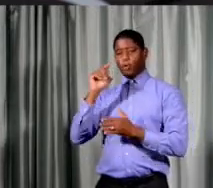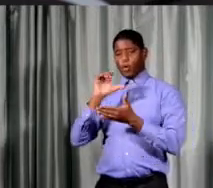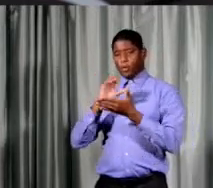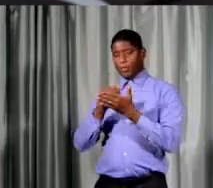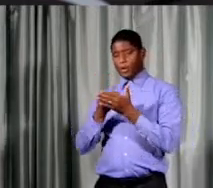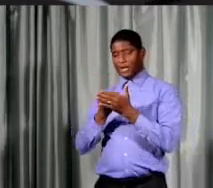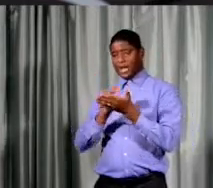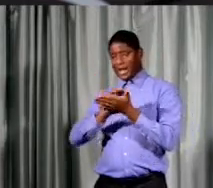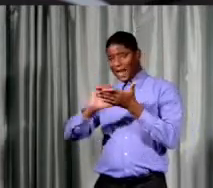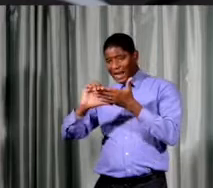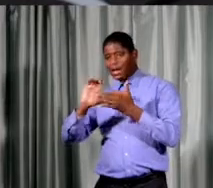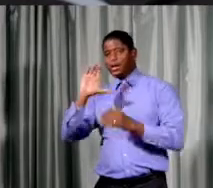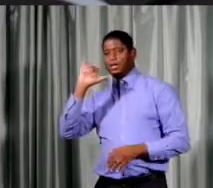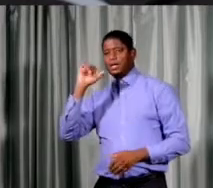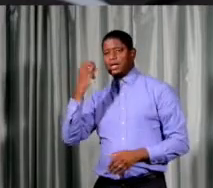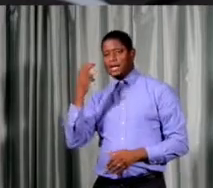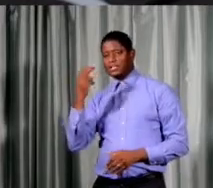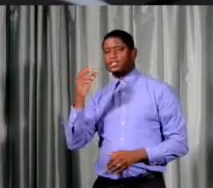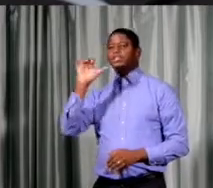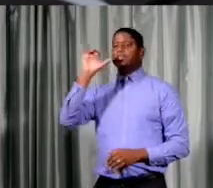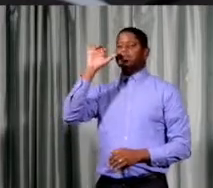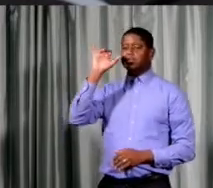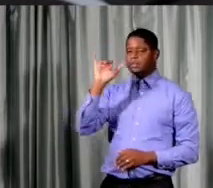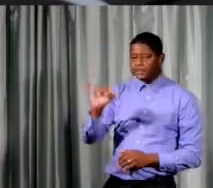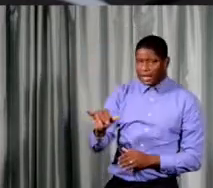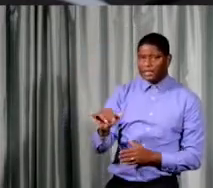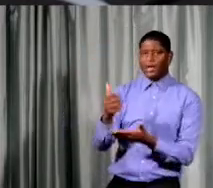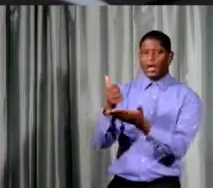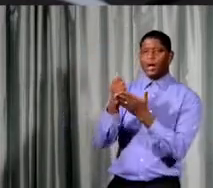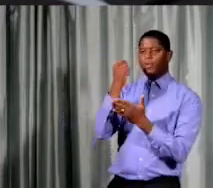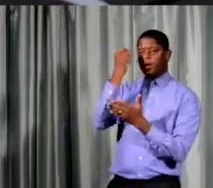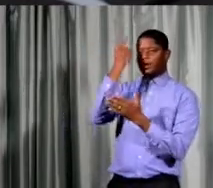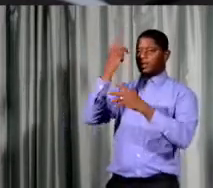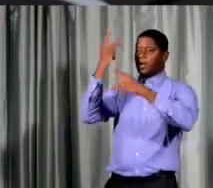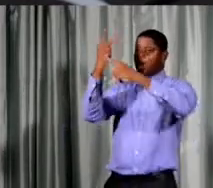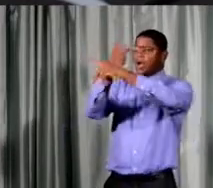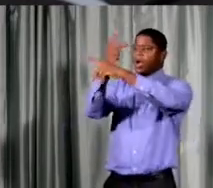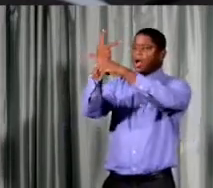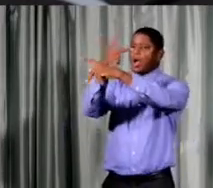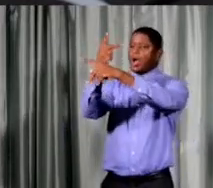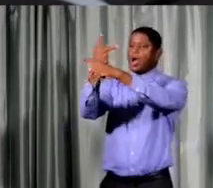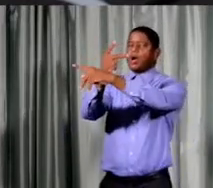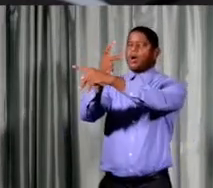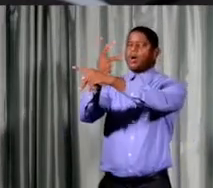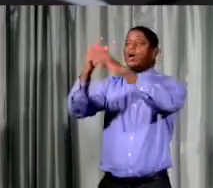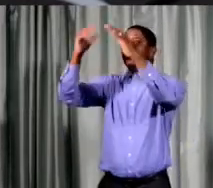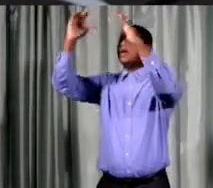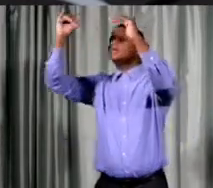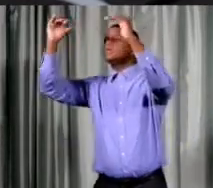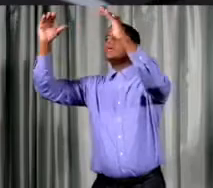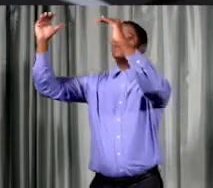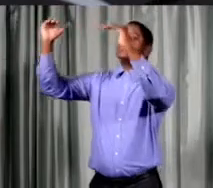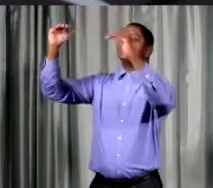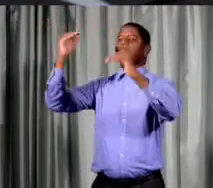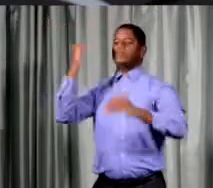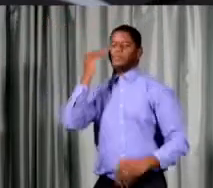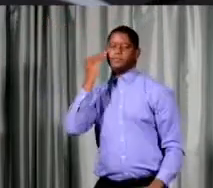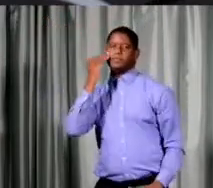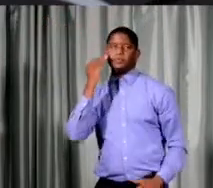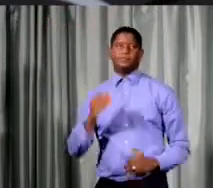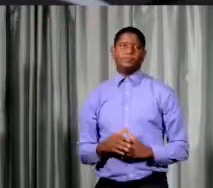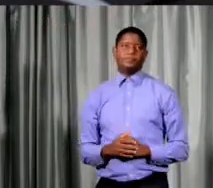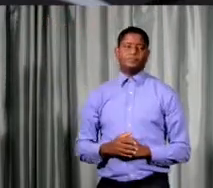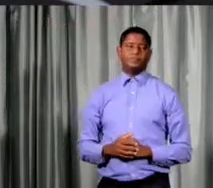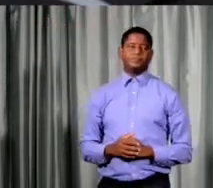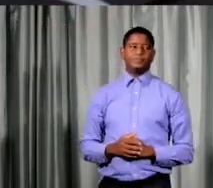inflows. If your business is simple, one or two lines, cash outflows. What you are trying to